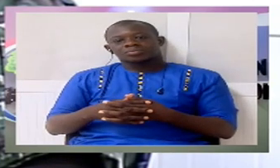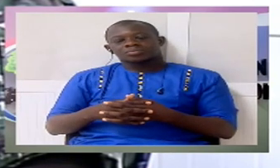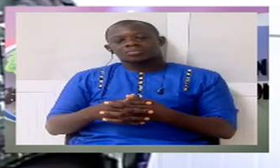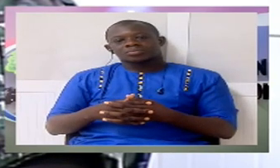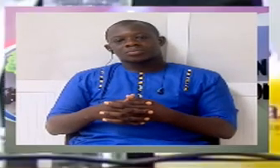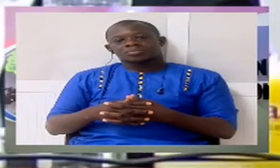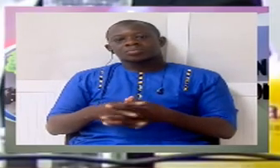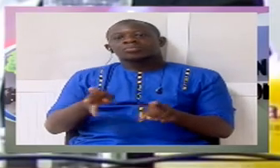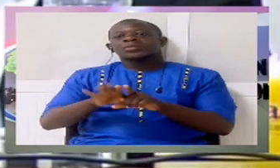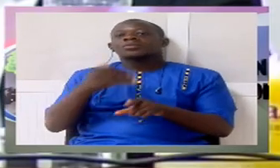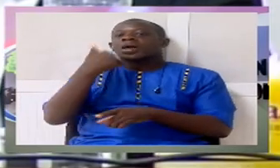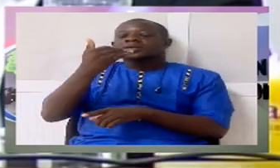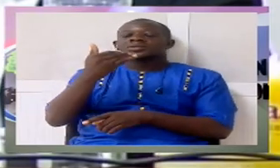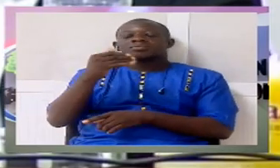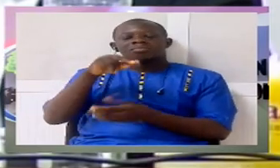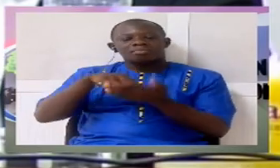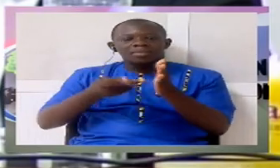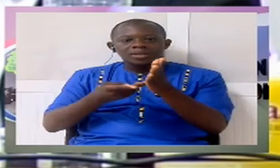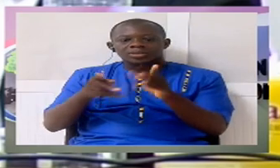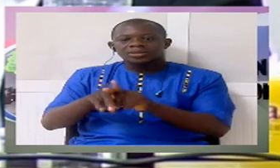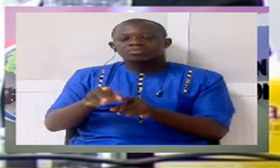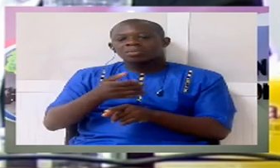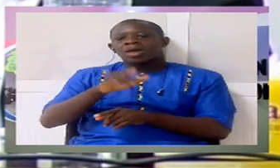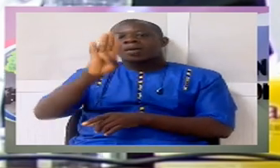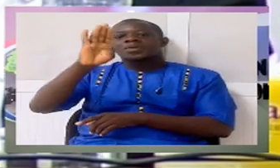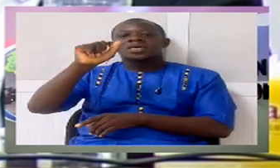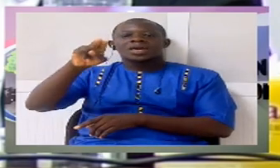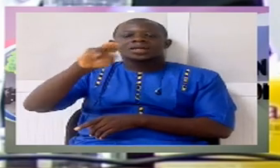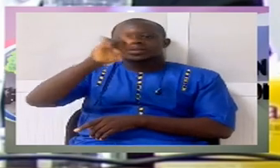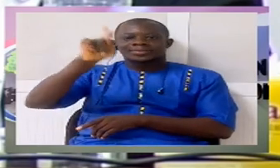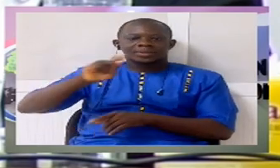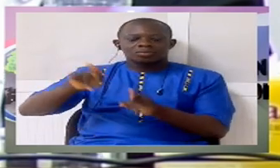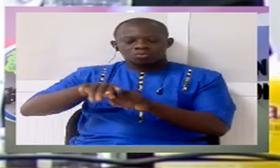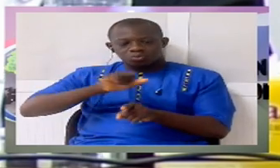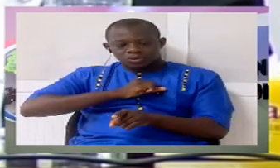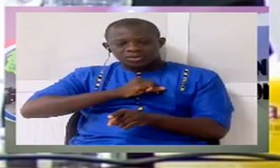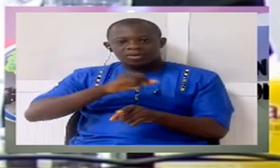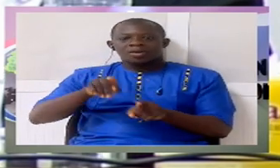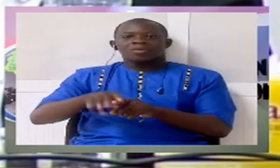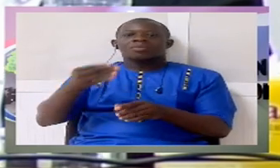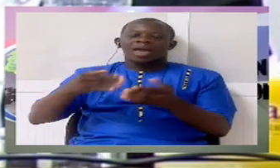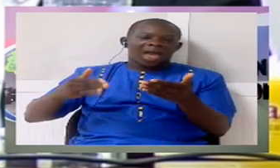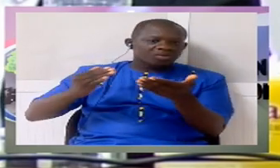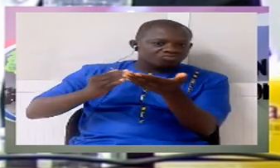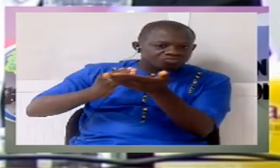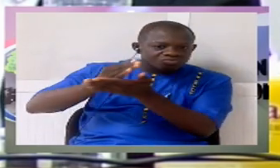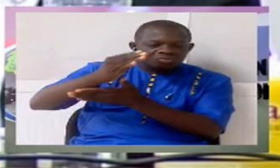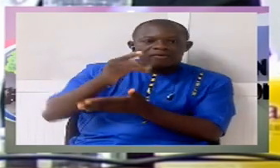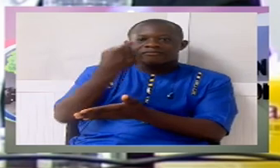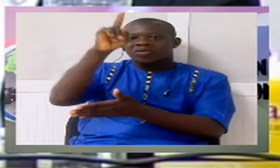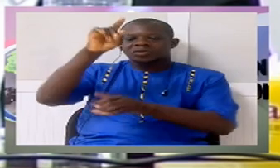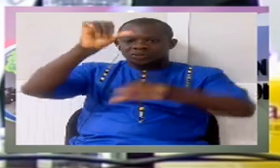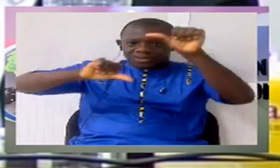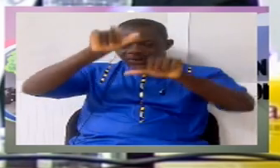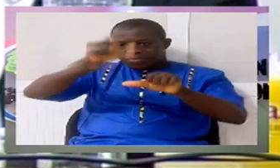So, did this Mercedes-Benz penetrate the first sweeper and then